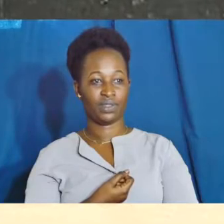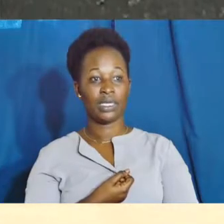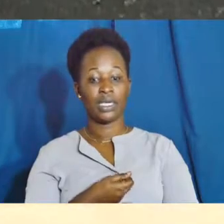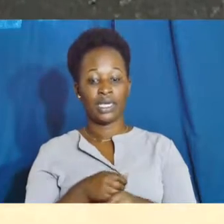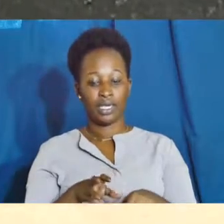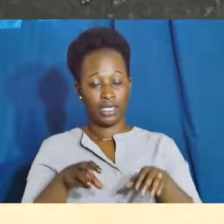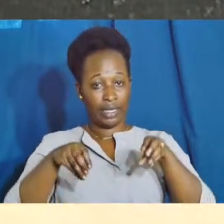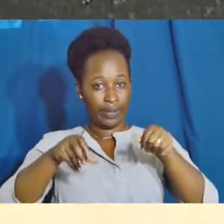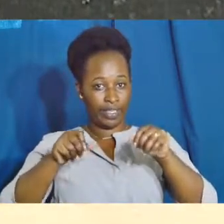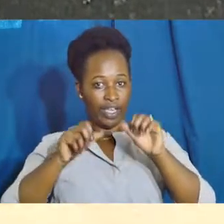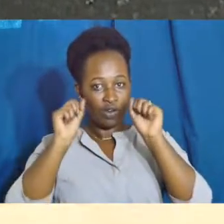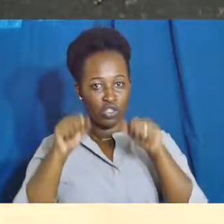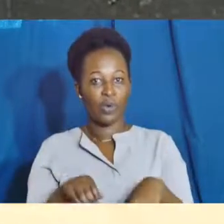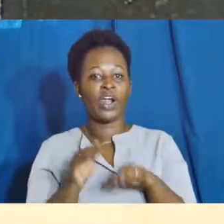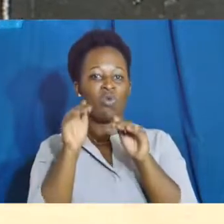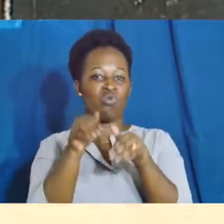soils.